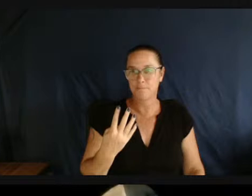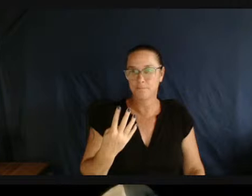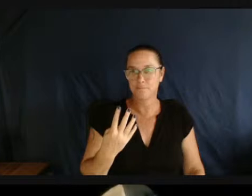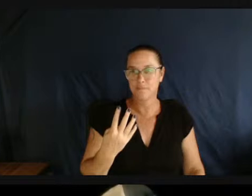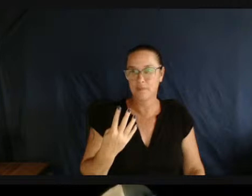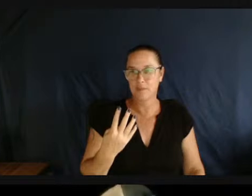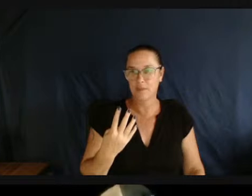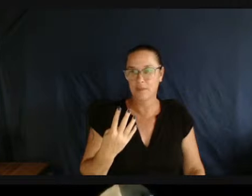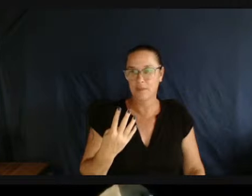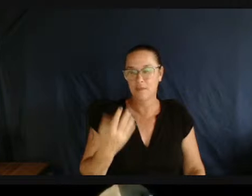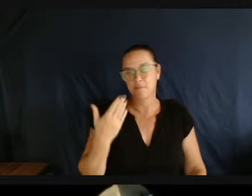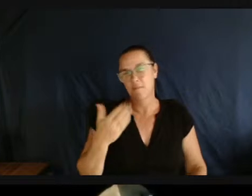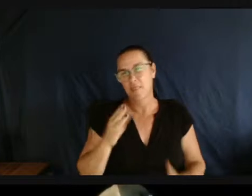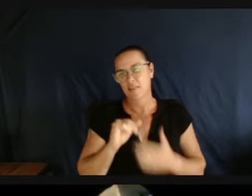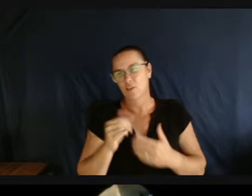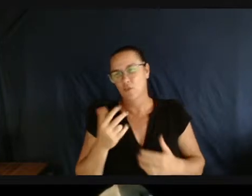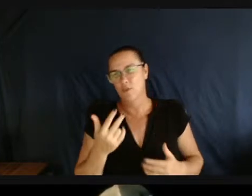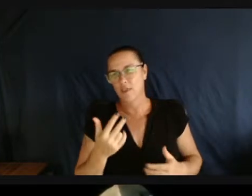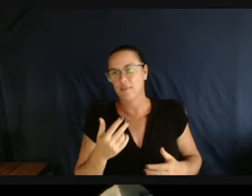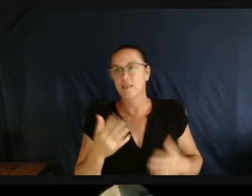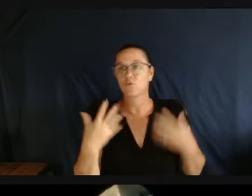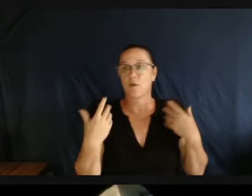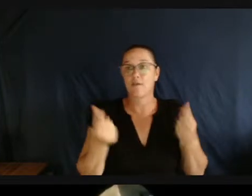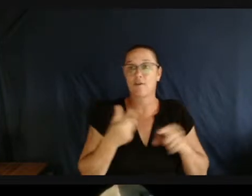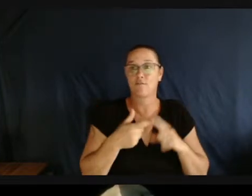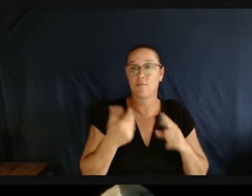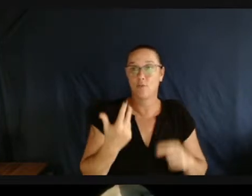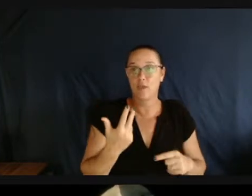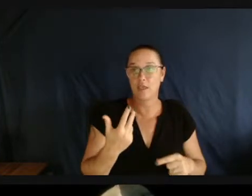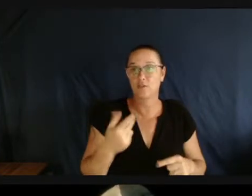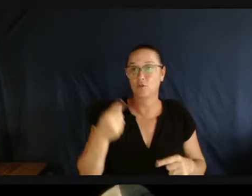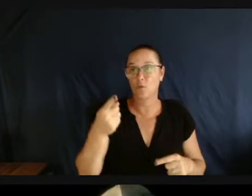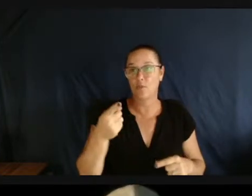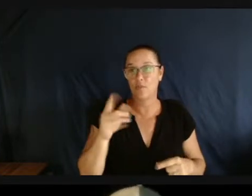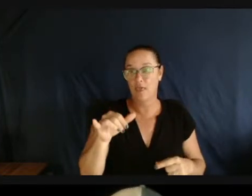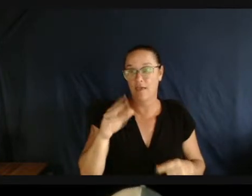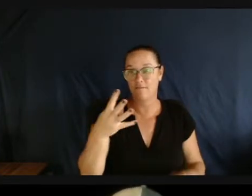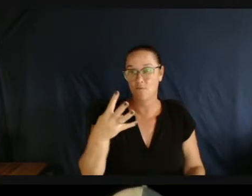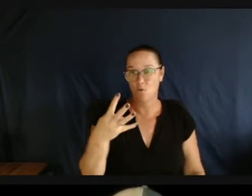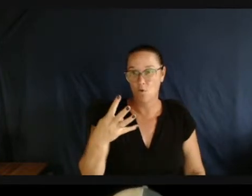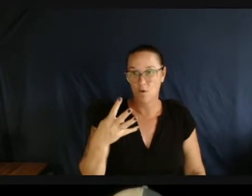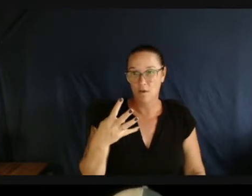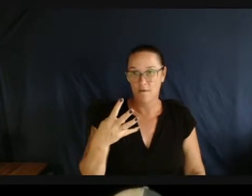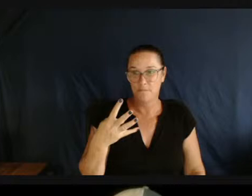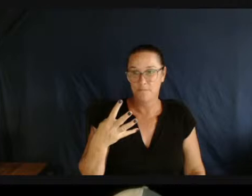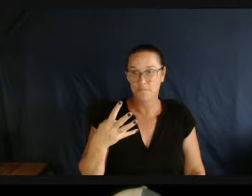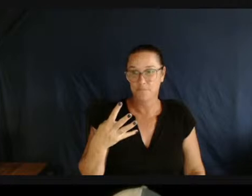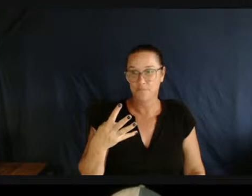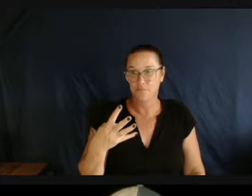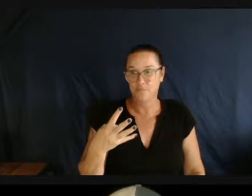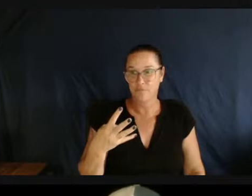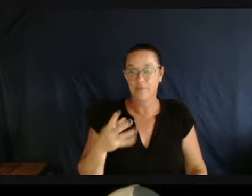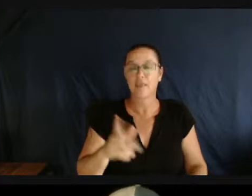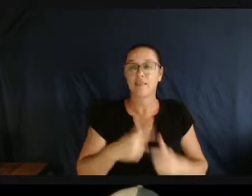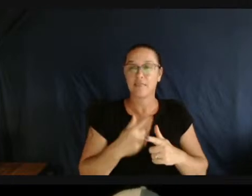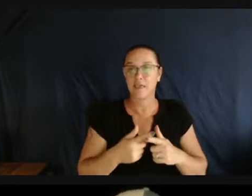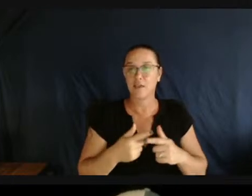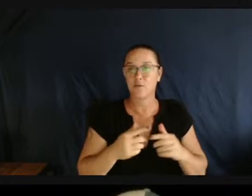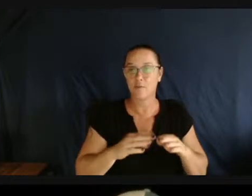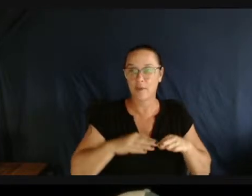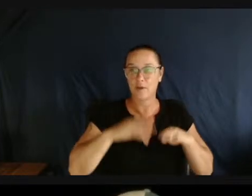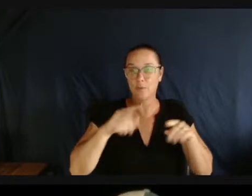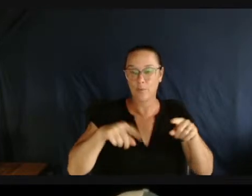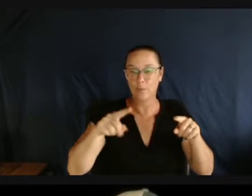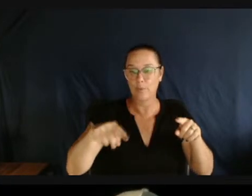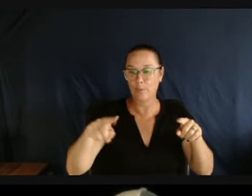perhaps, maybe this is 3 as well. No, yeah, this is the recovery from 3. So here's 4 coming in right here. So really, since the beginning of 4, we've been at a fairly